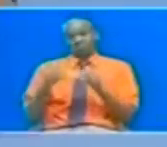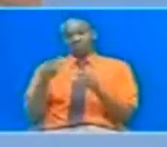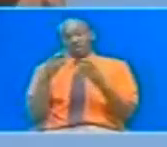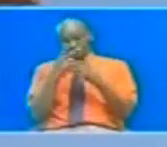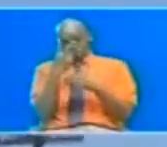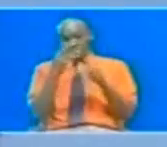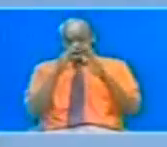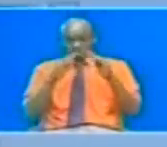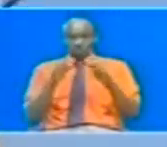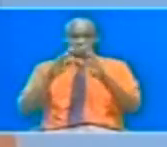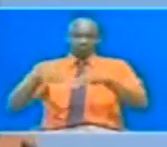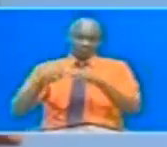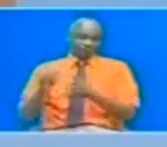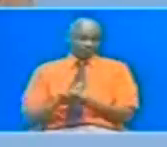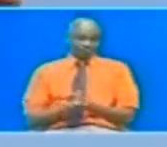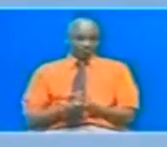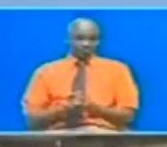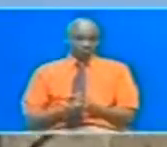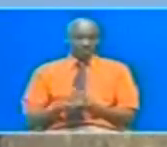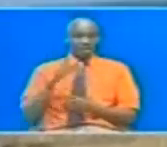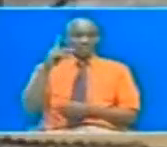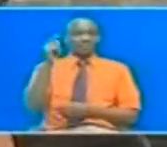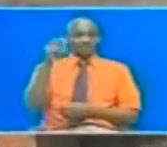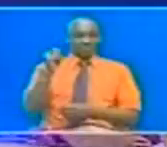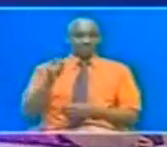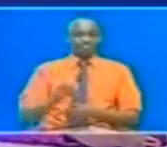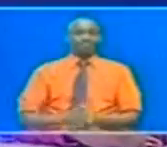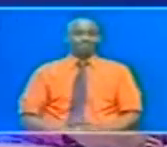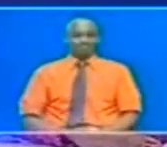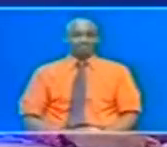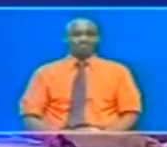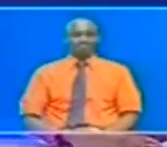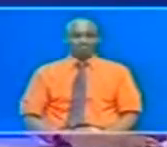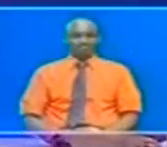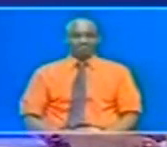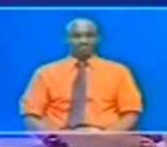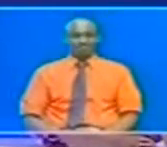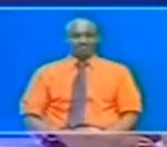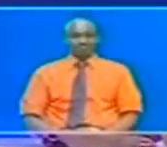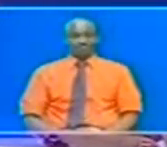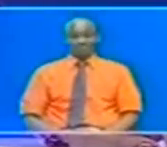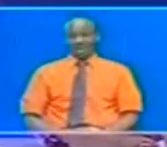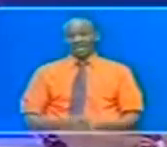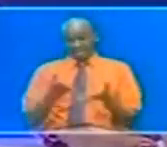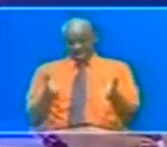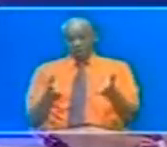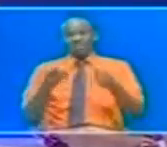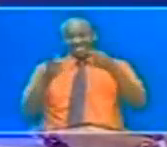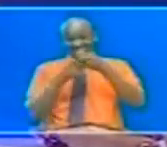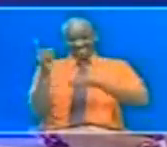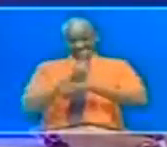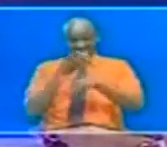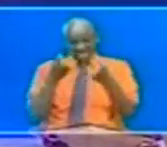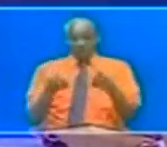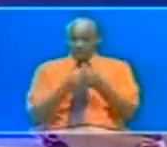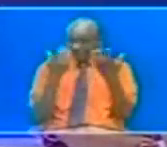incidences. Ian Wafula, KTN. For the sixth day now, tension remains